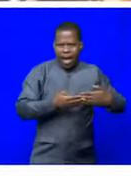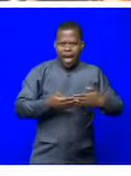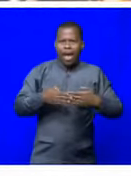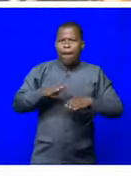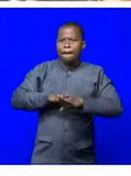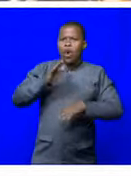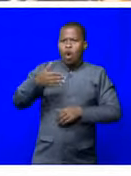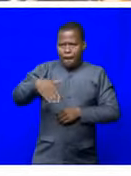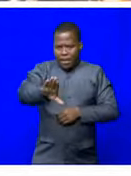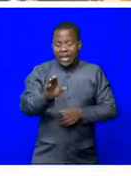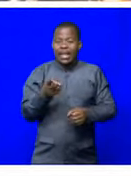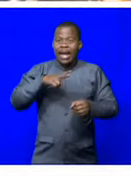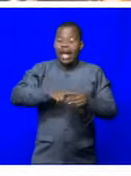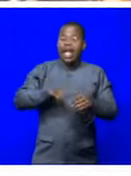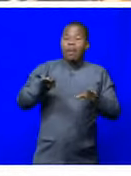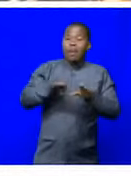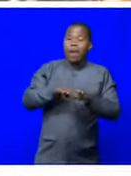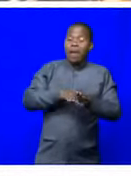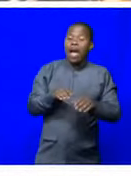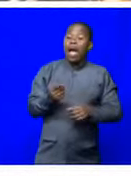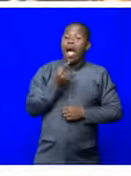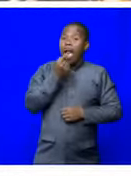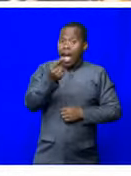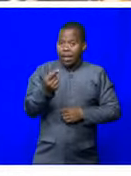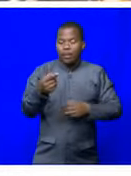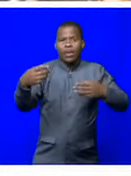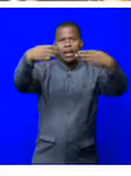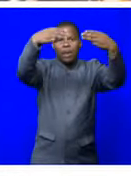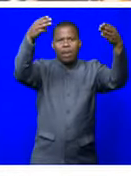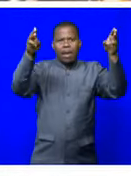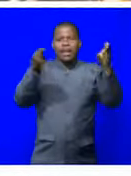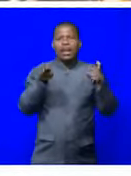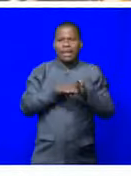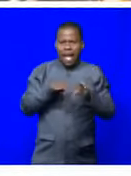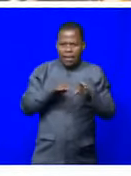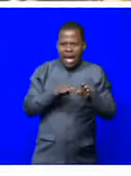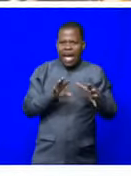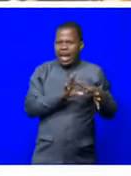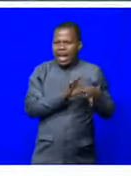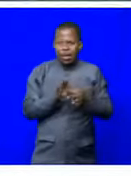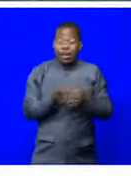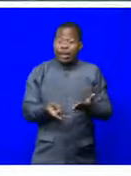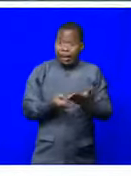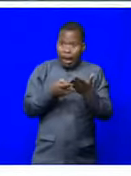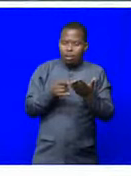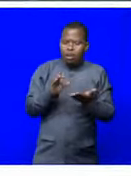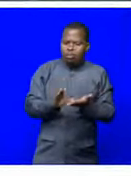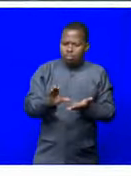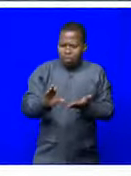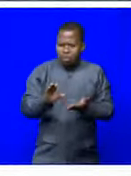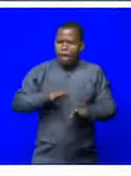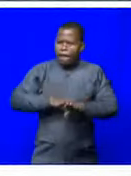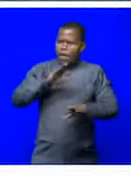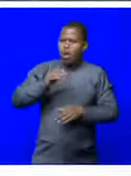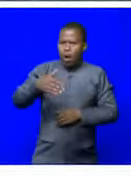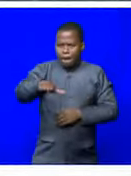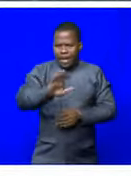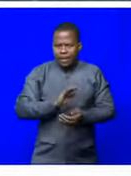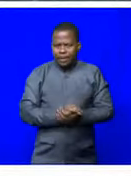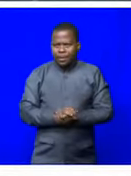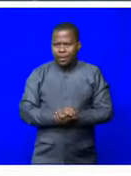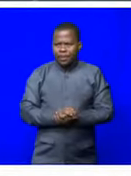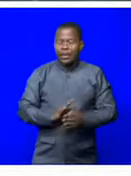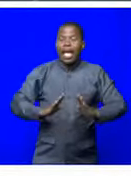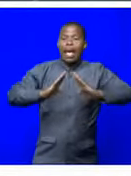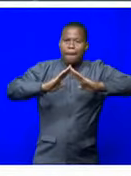sekusemalungeni eParliamente ukuthi abambisele inhlangano ukuthi ithole liphakelo lelingcono. Litiko letindzaba